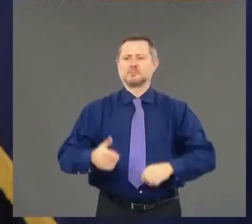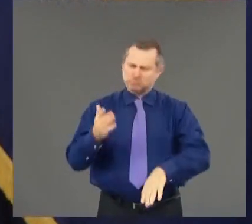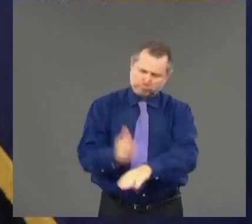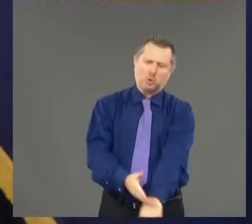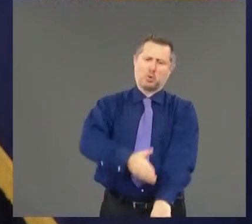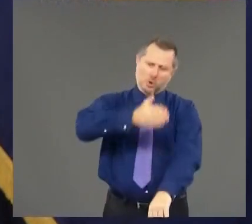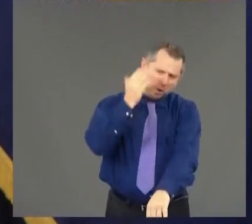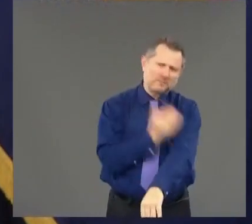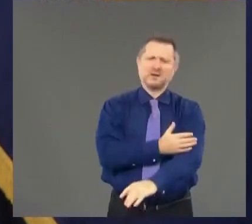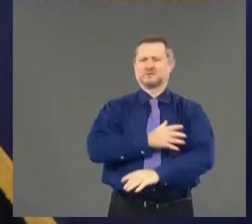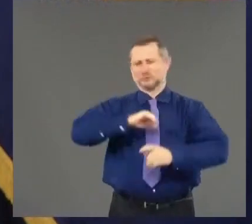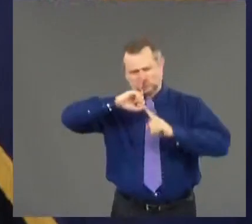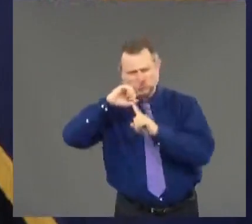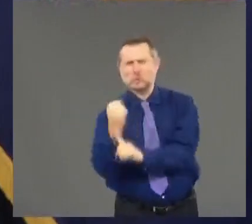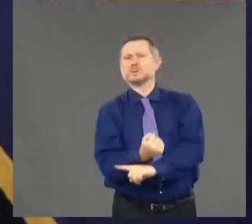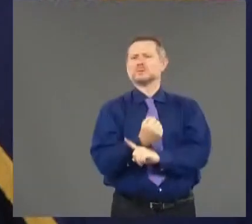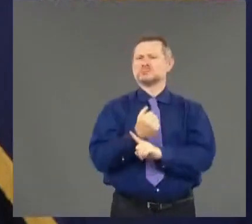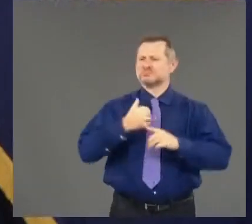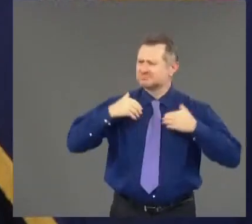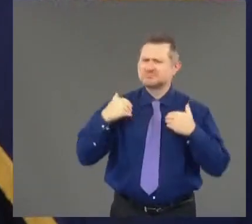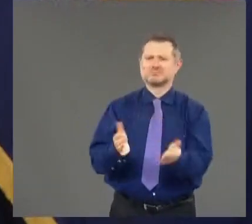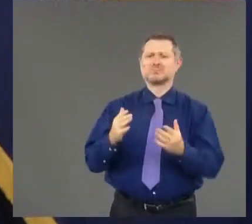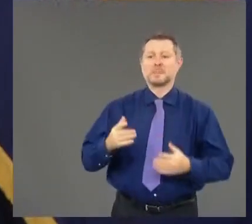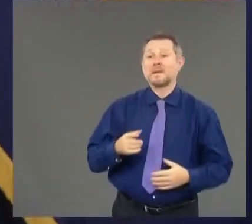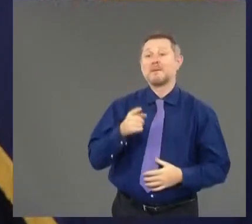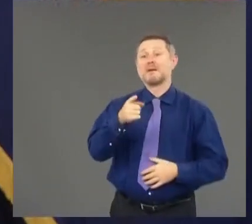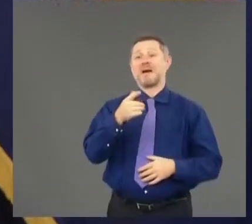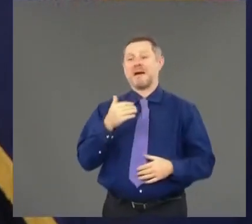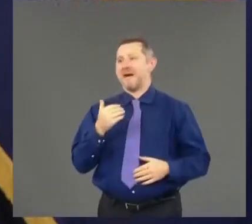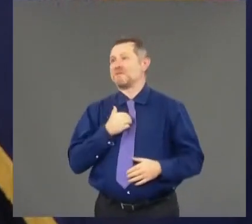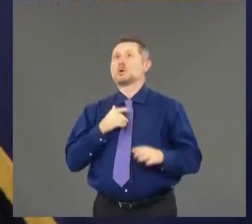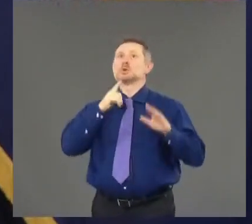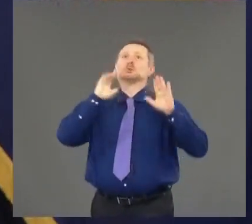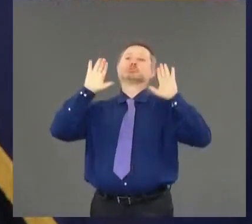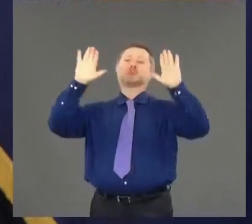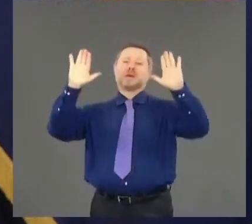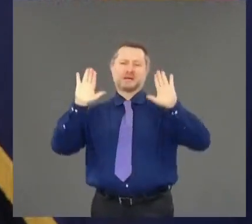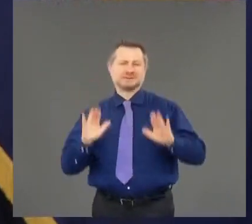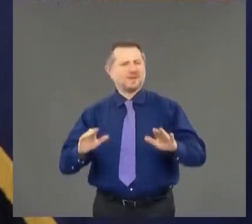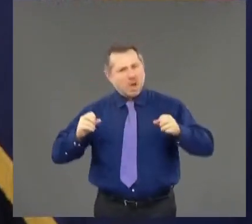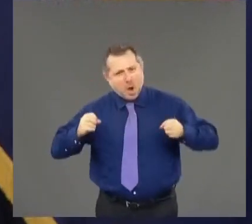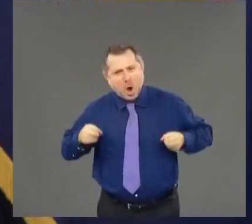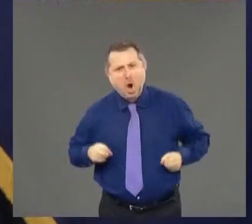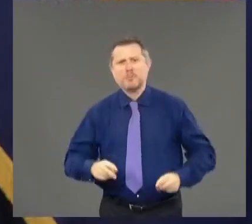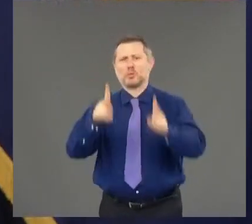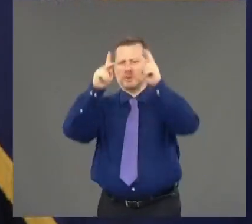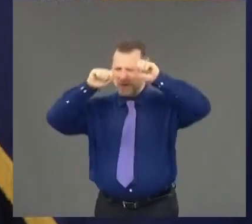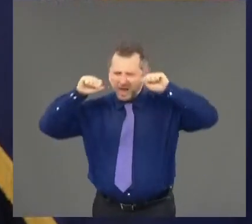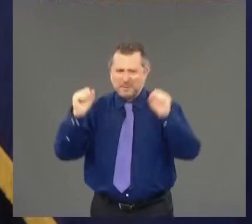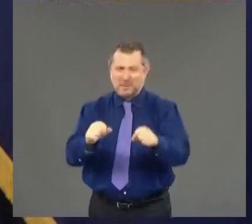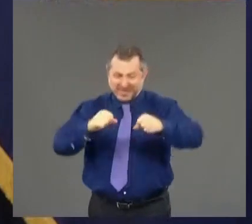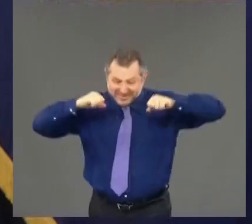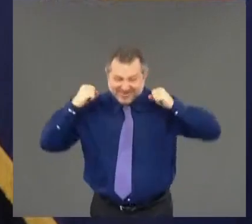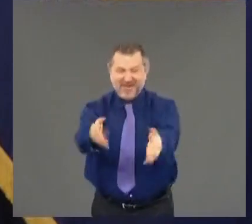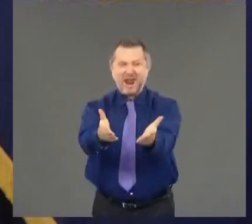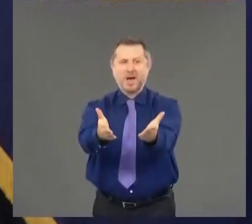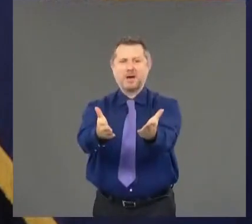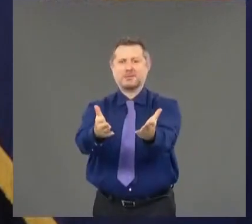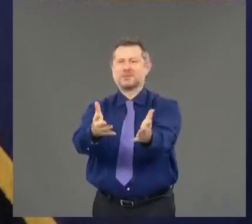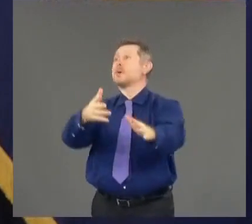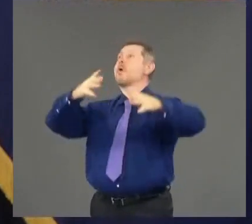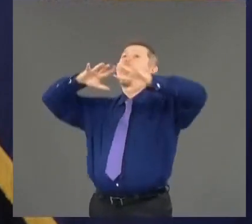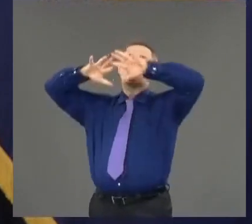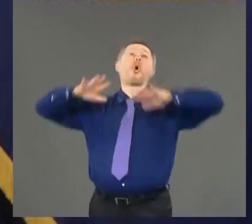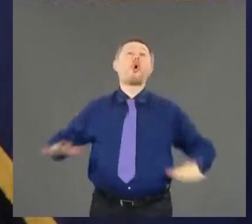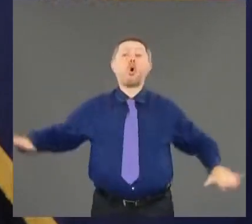situation. You have this great moment of potential. Everybody's saying